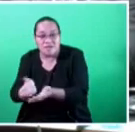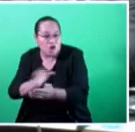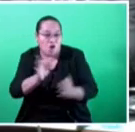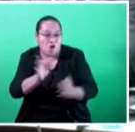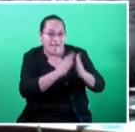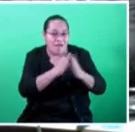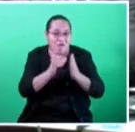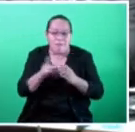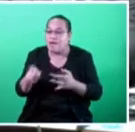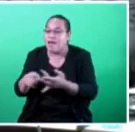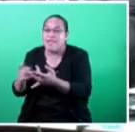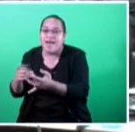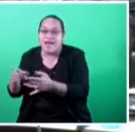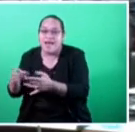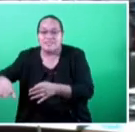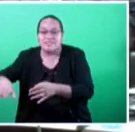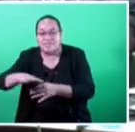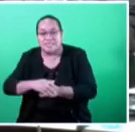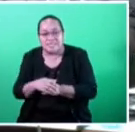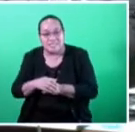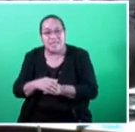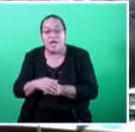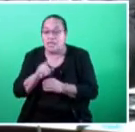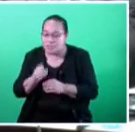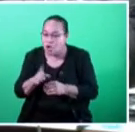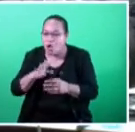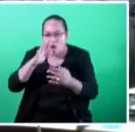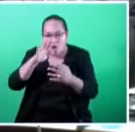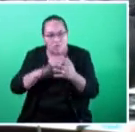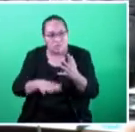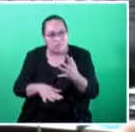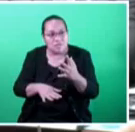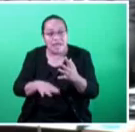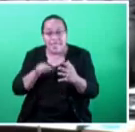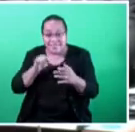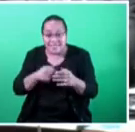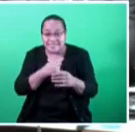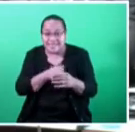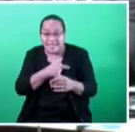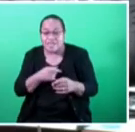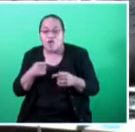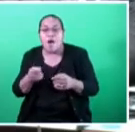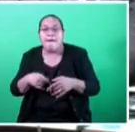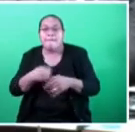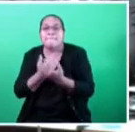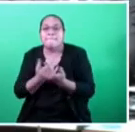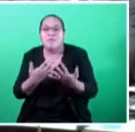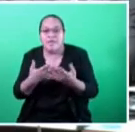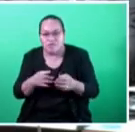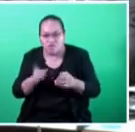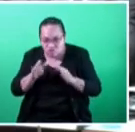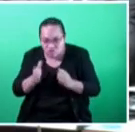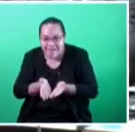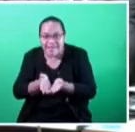non-municipal areas. This was the dedicated public drainage system that used to